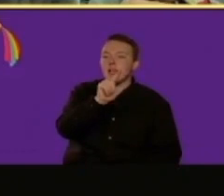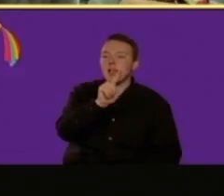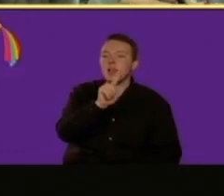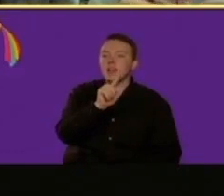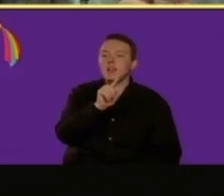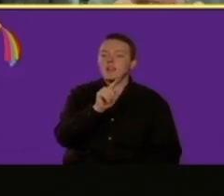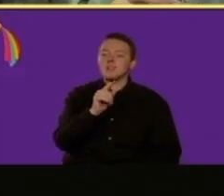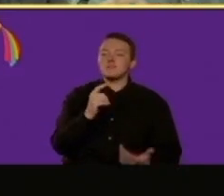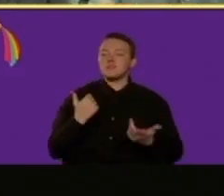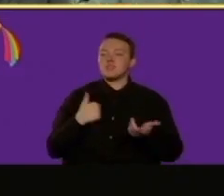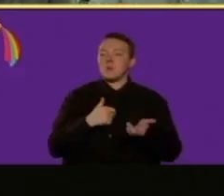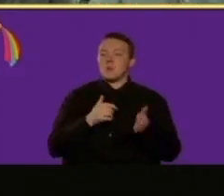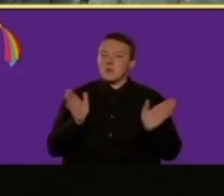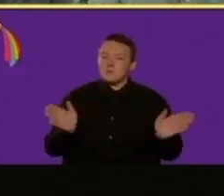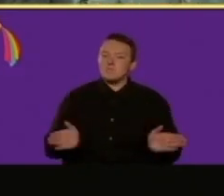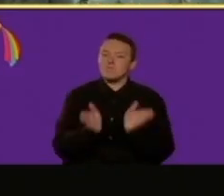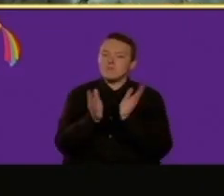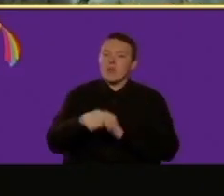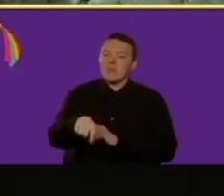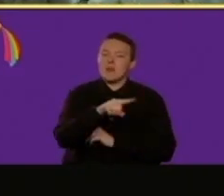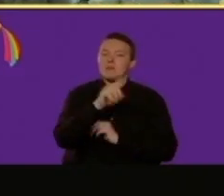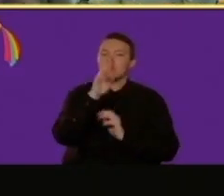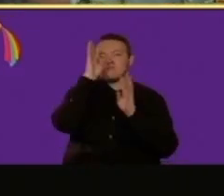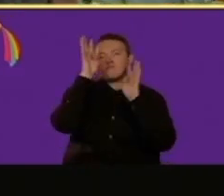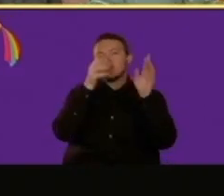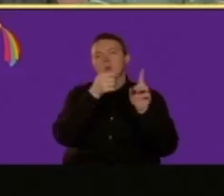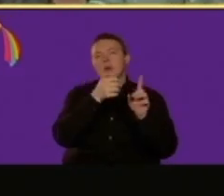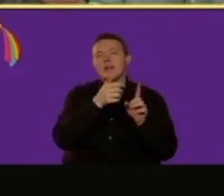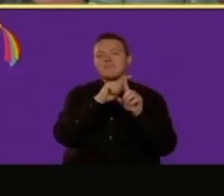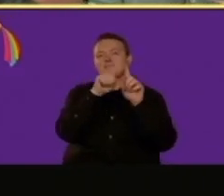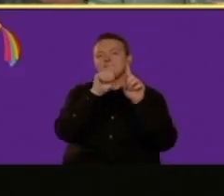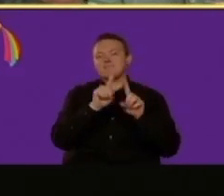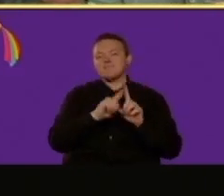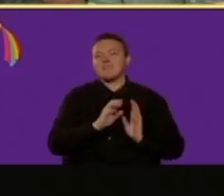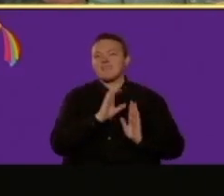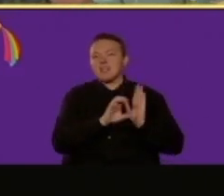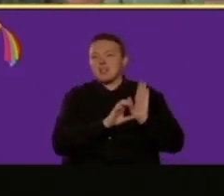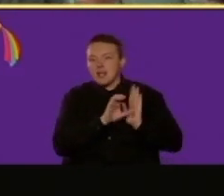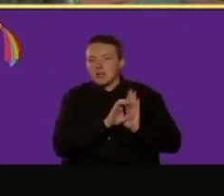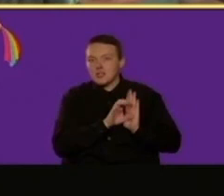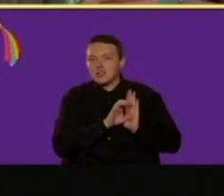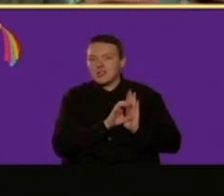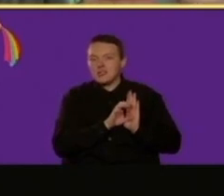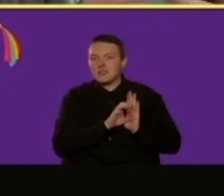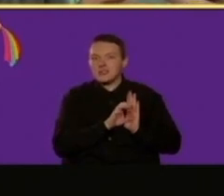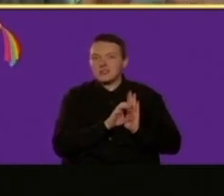more of a physical issue. We could work